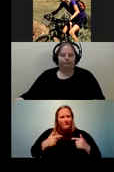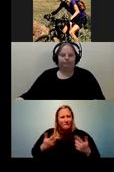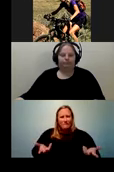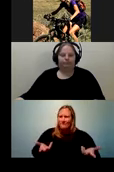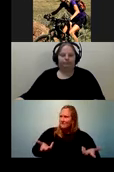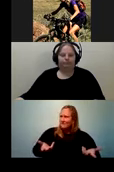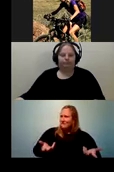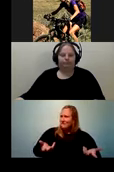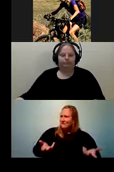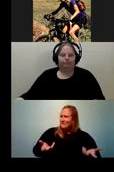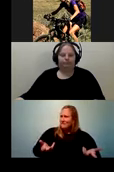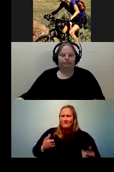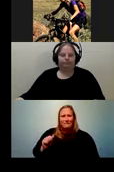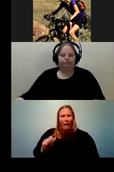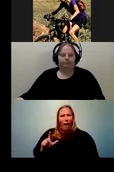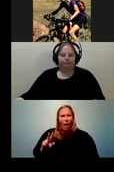So